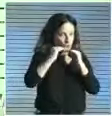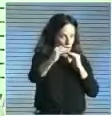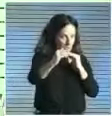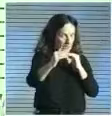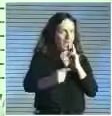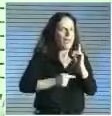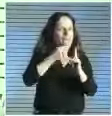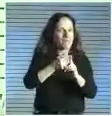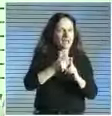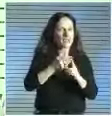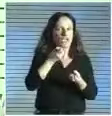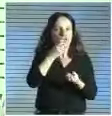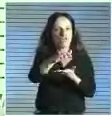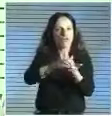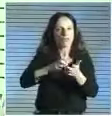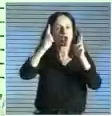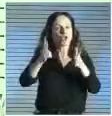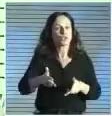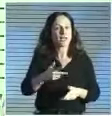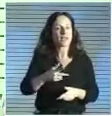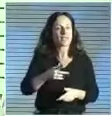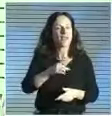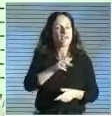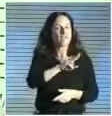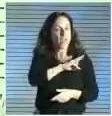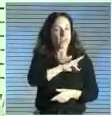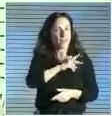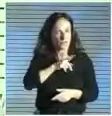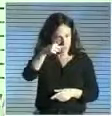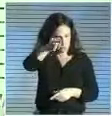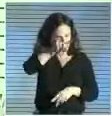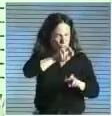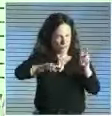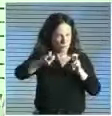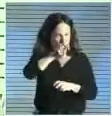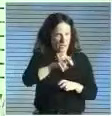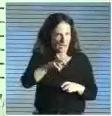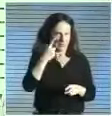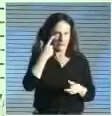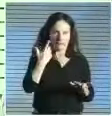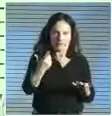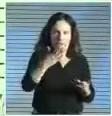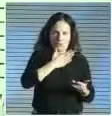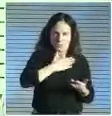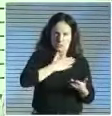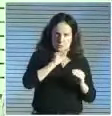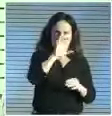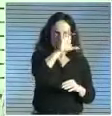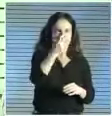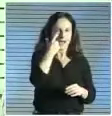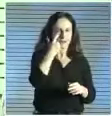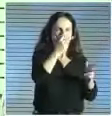check, maybe for your destination, for your country, what do the hotels already do and which best practices